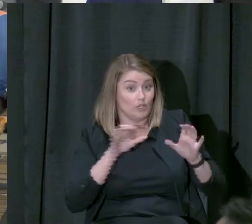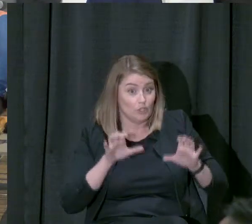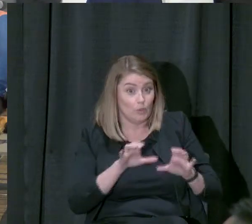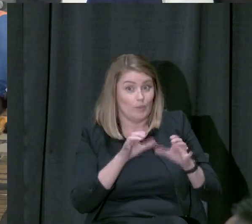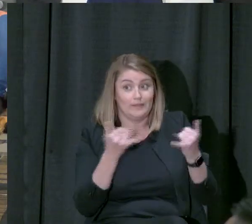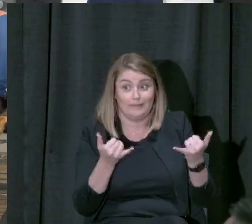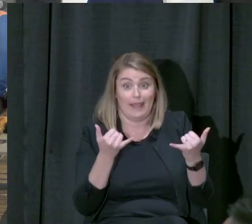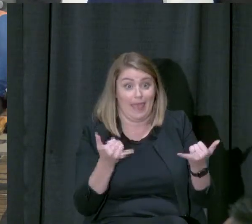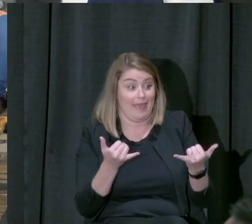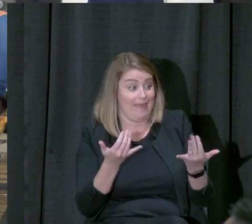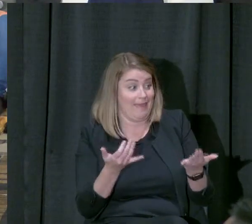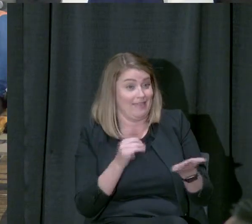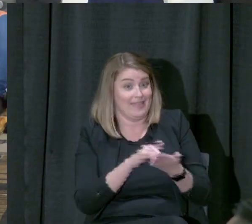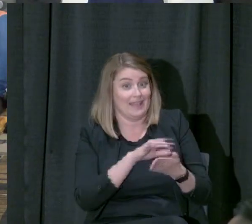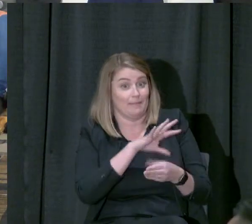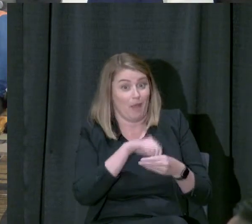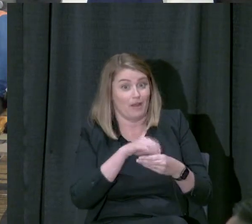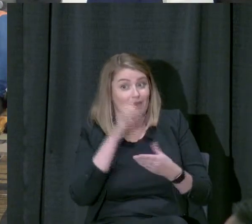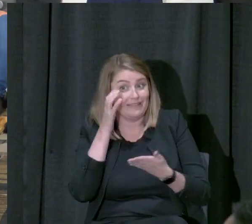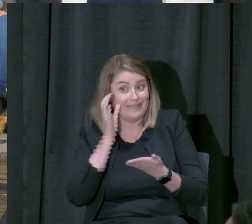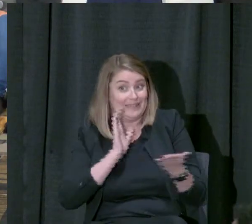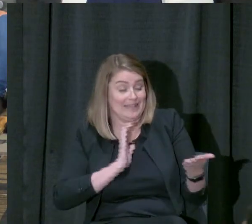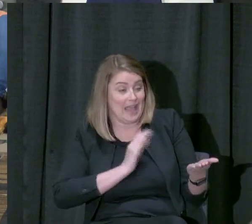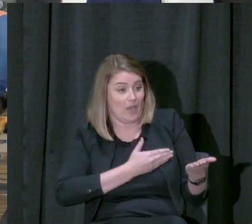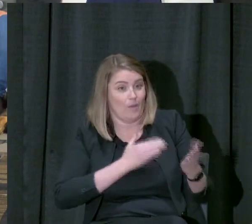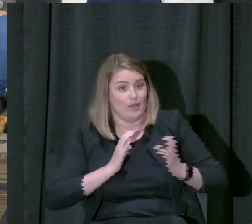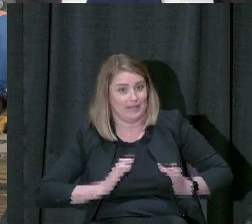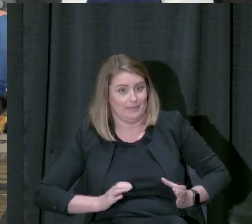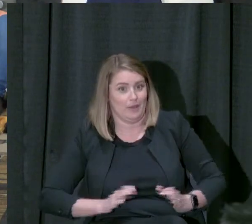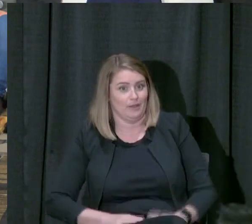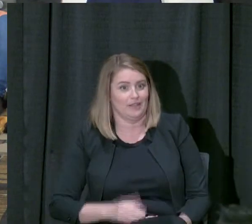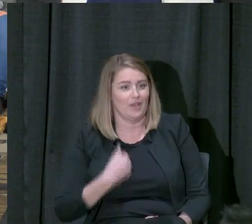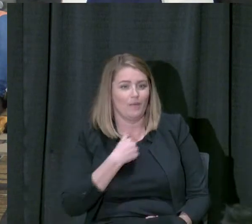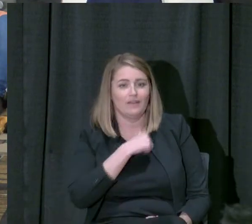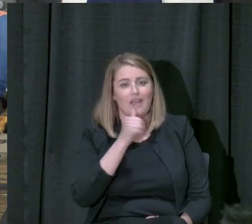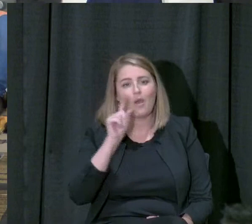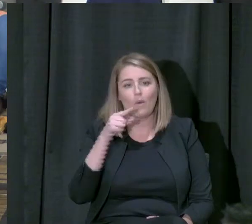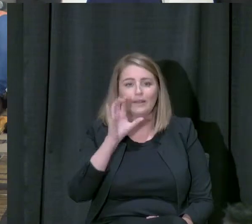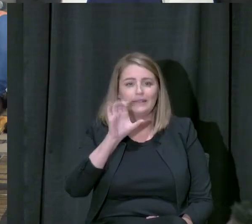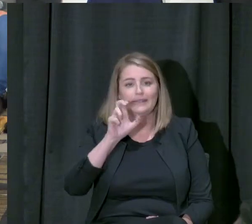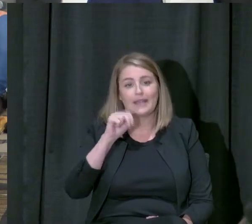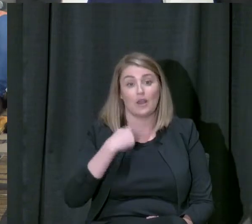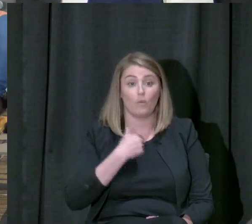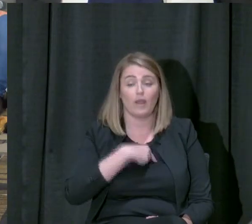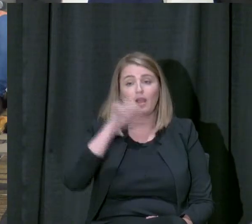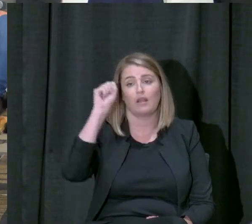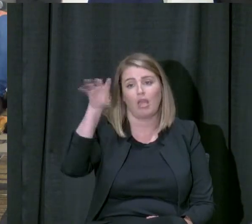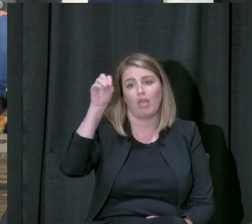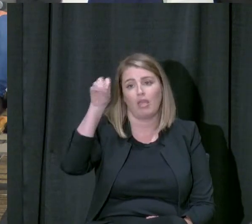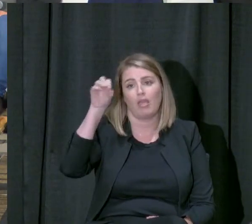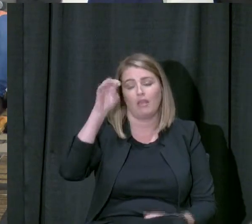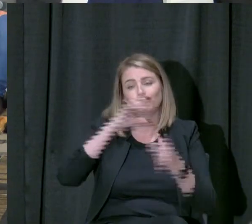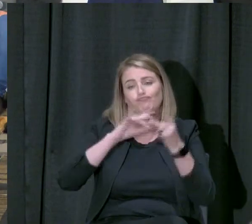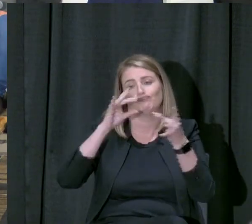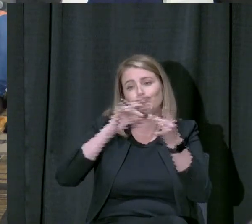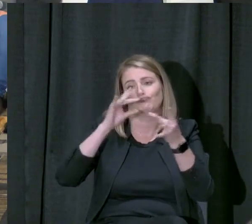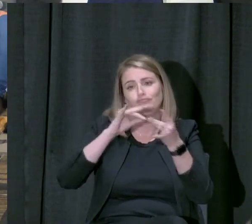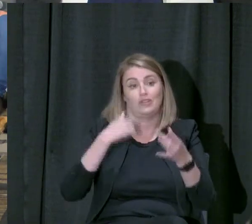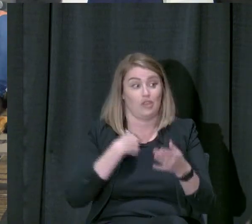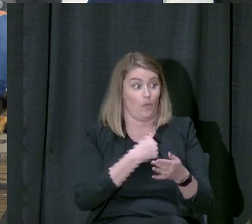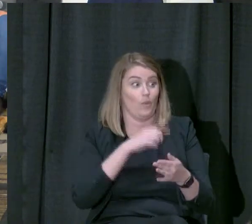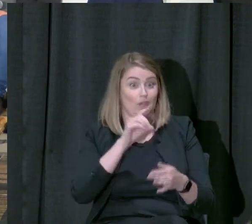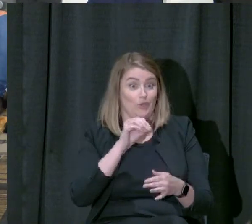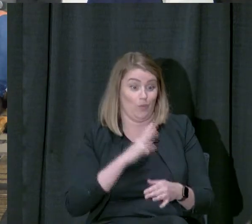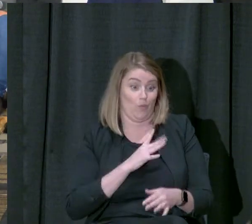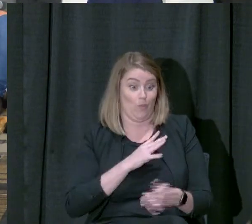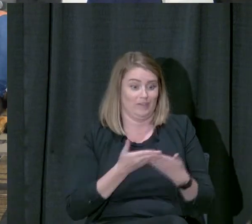today is part of listening to our customers. We're not at CSUN just to tell you about all the cool stuff that we do.